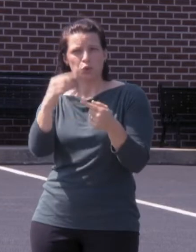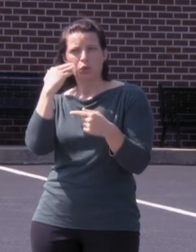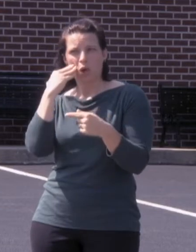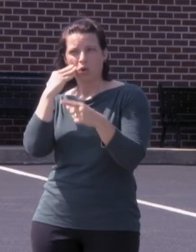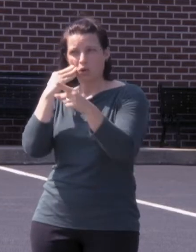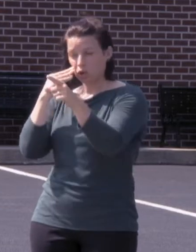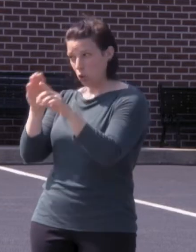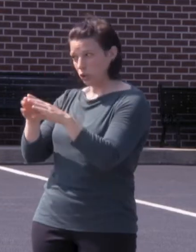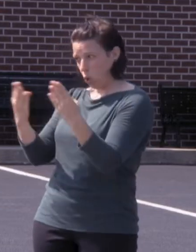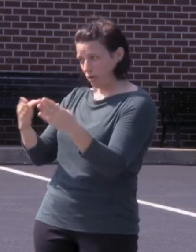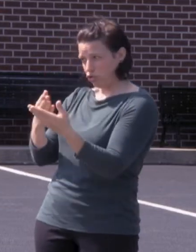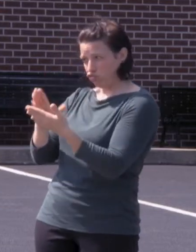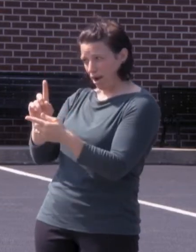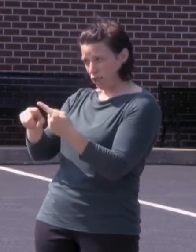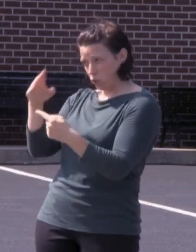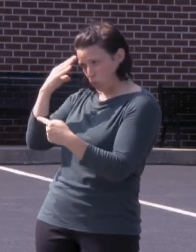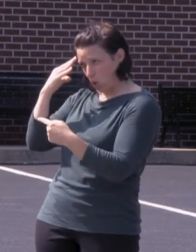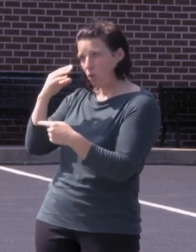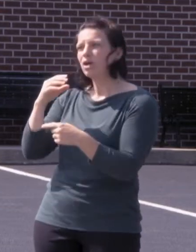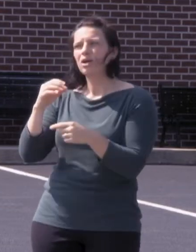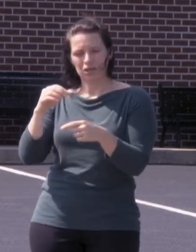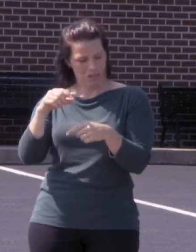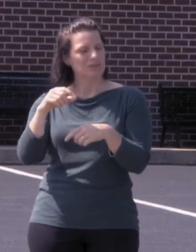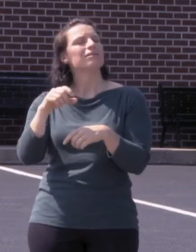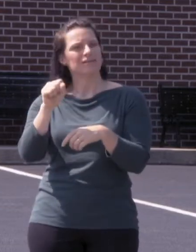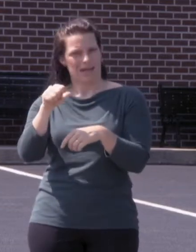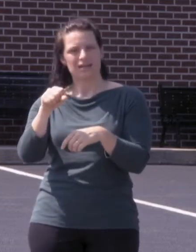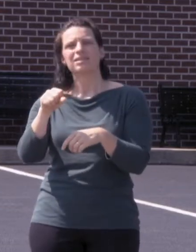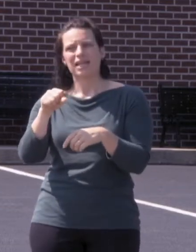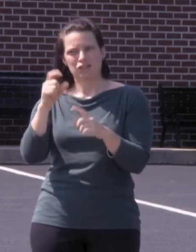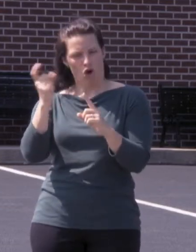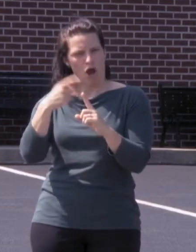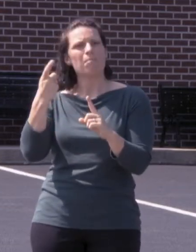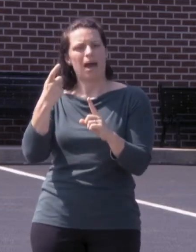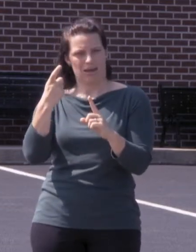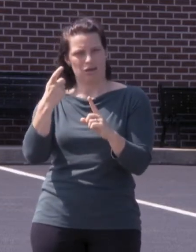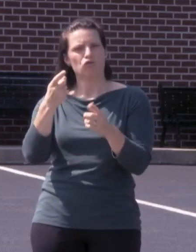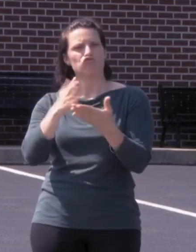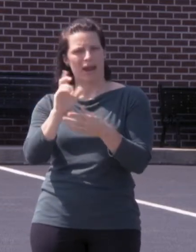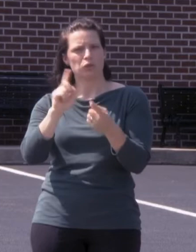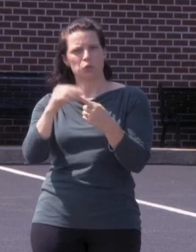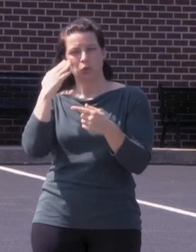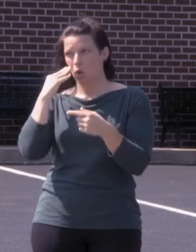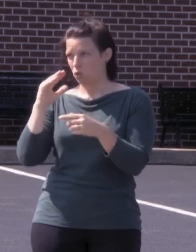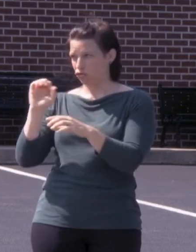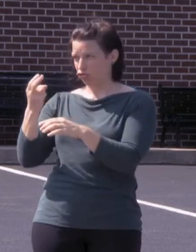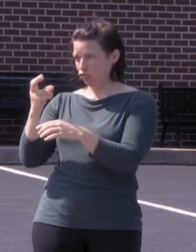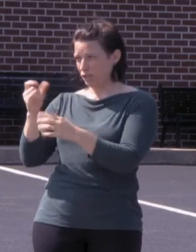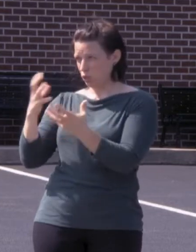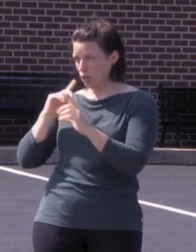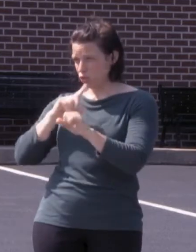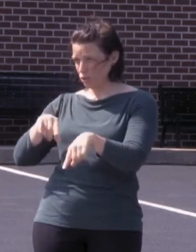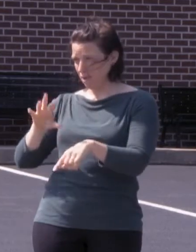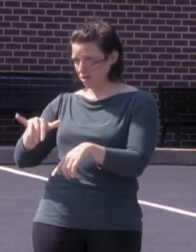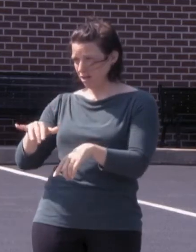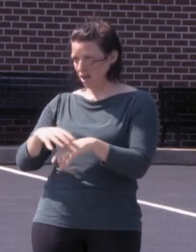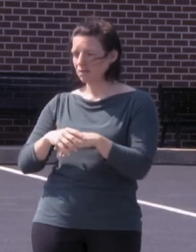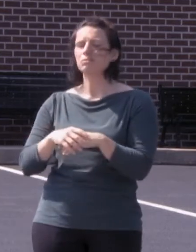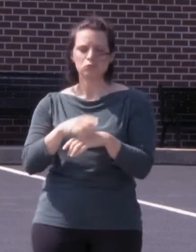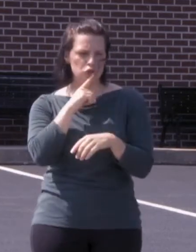open to a right to know. You have to file right to know. You have to. It is automatically. Chris, did I miss? Sure, thank you.